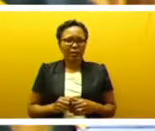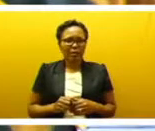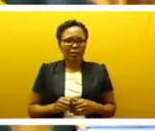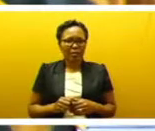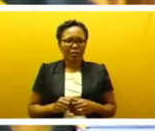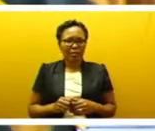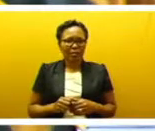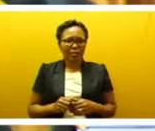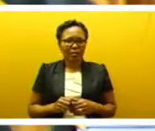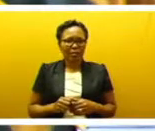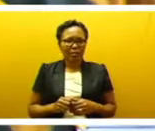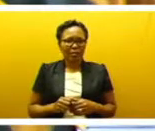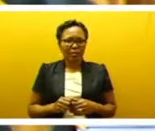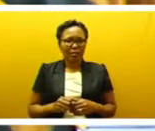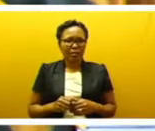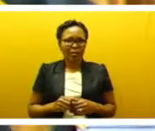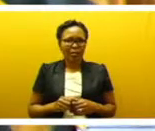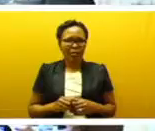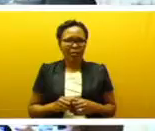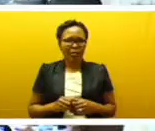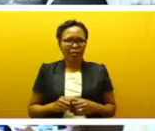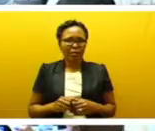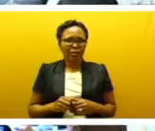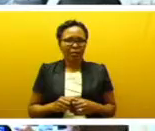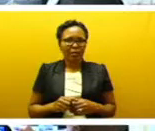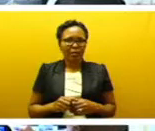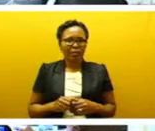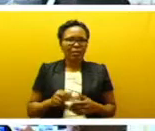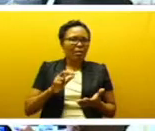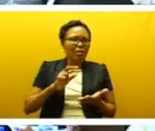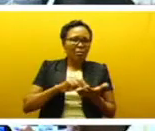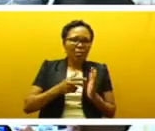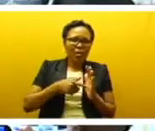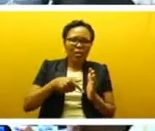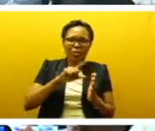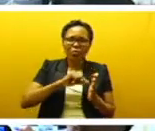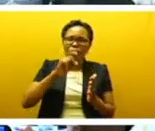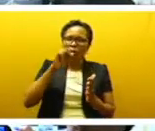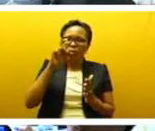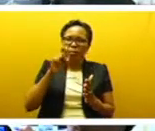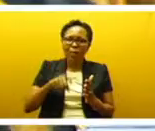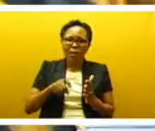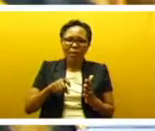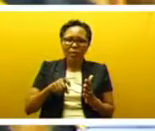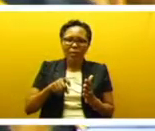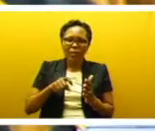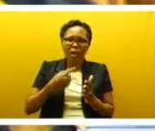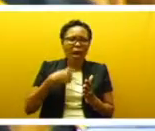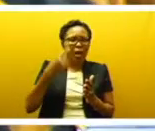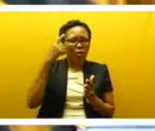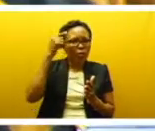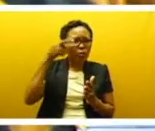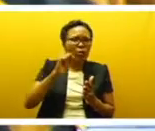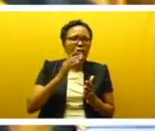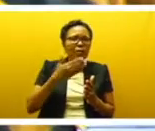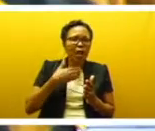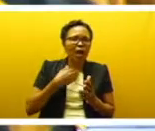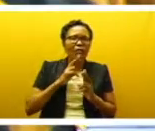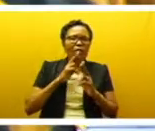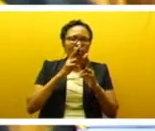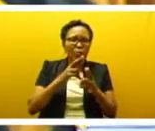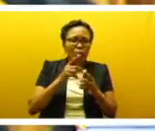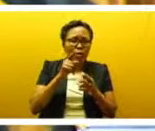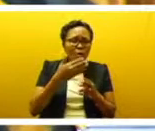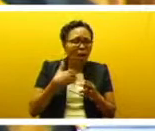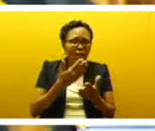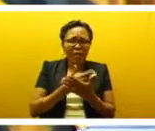I'm sorry. Is it that we should then, because I thought you had a response, you had any question to